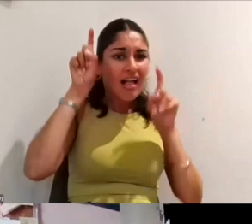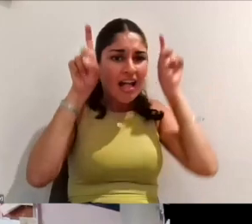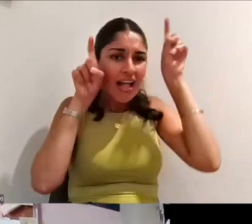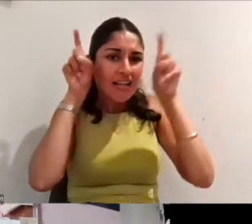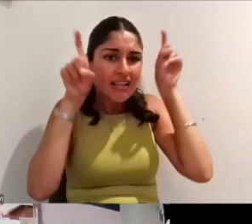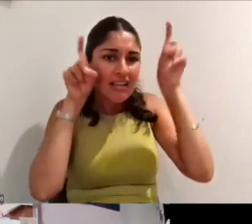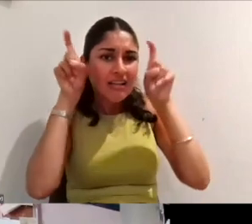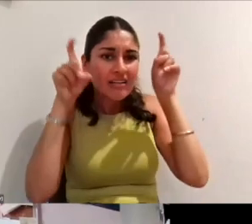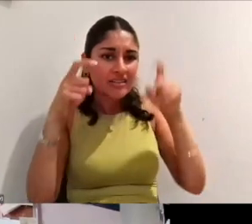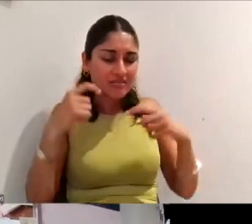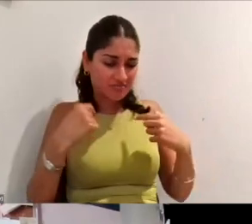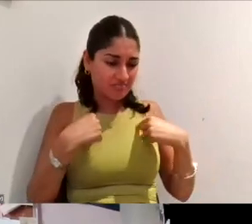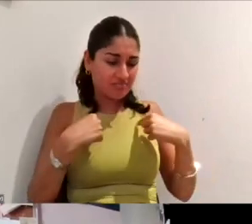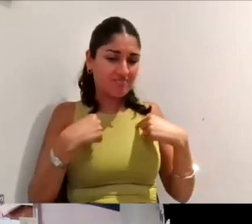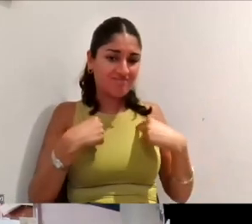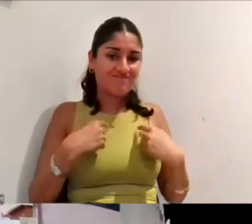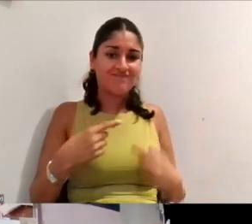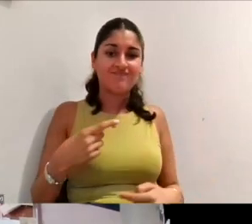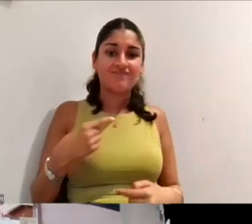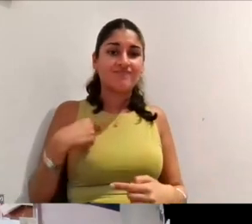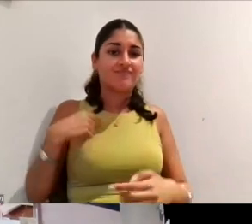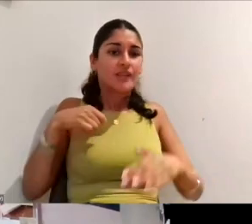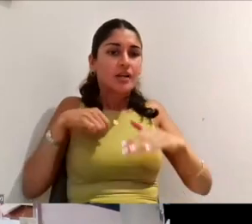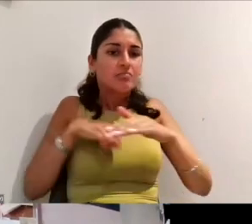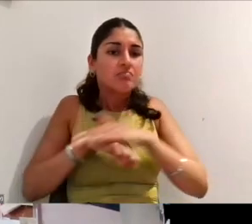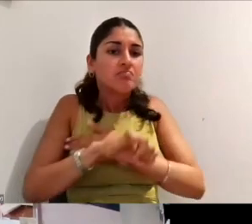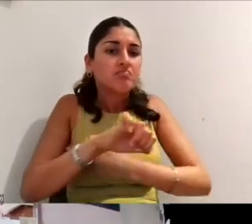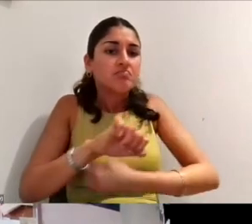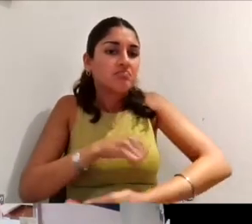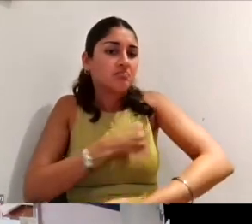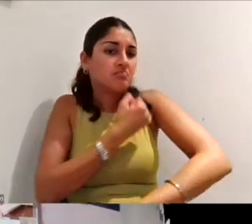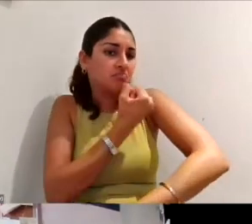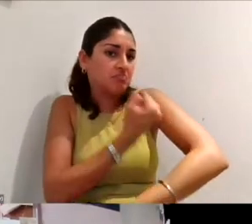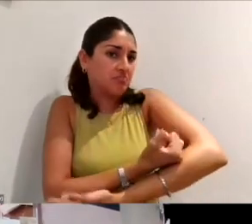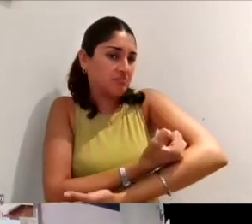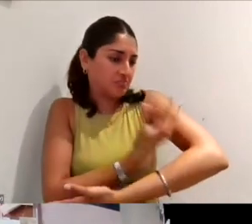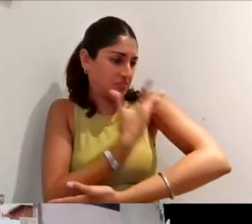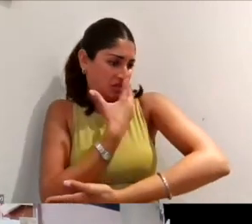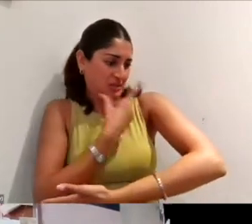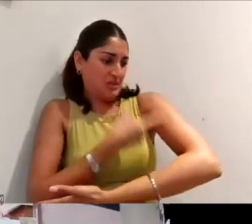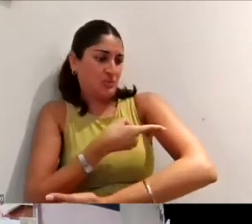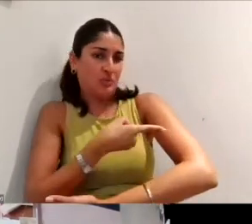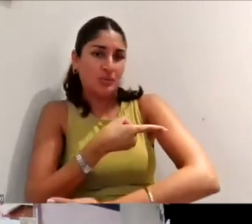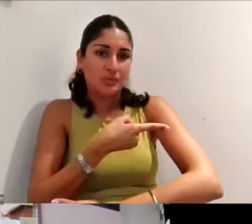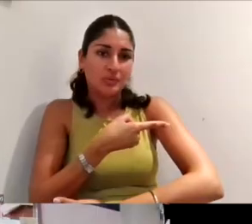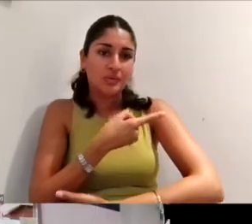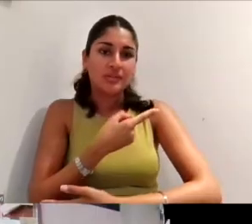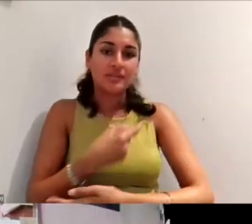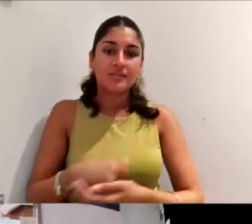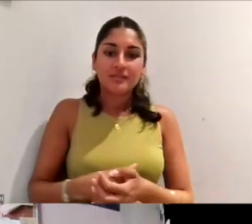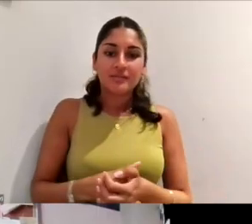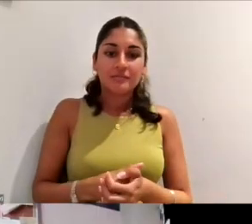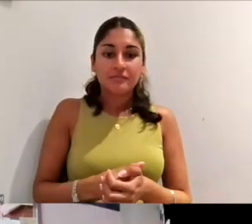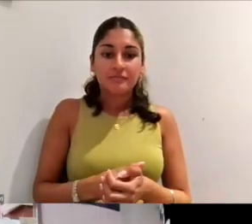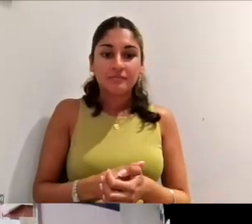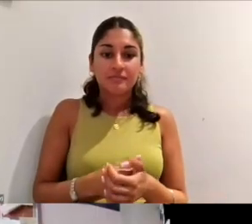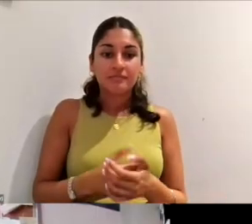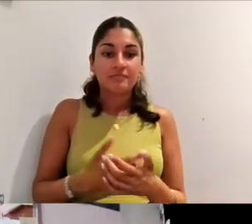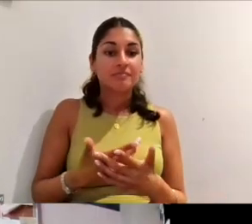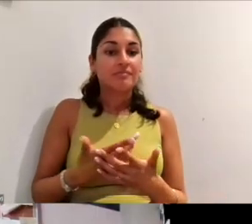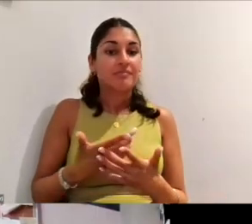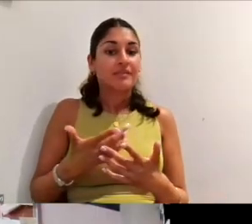the world like an uninvited guest. Benefits, wages kept me together